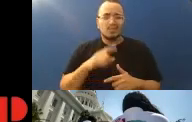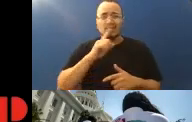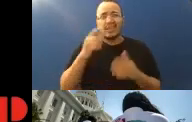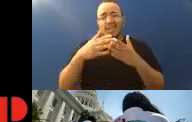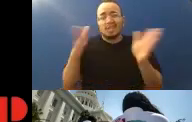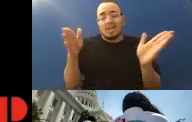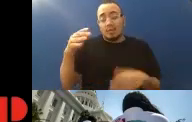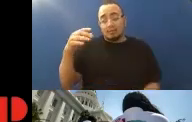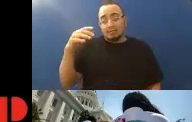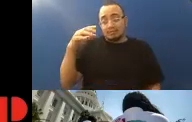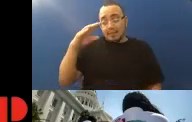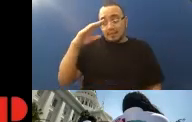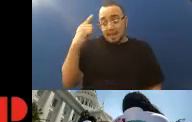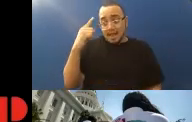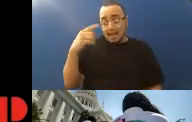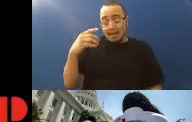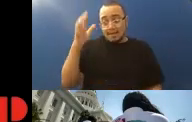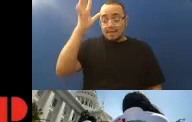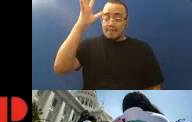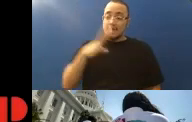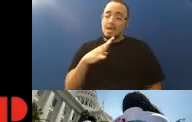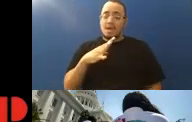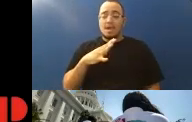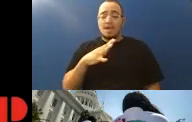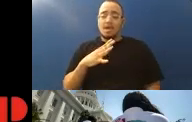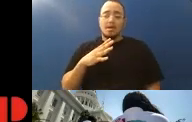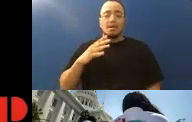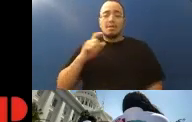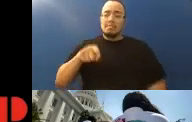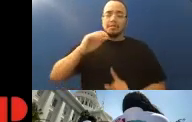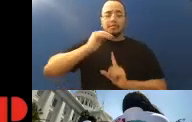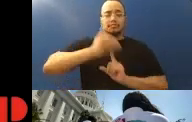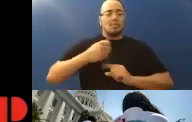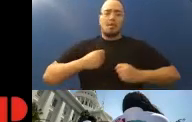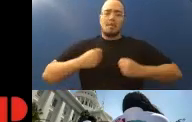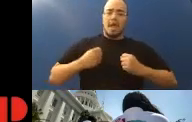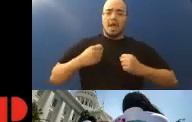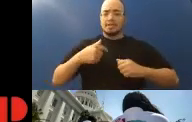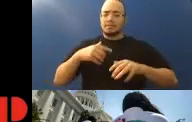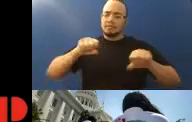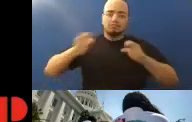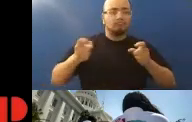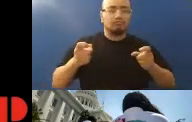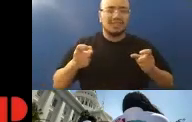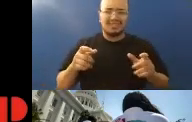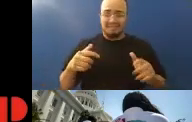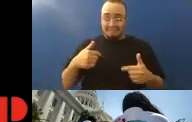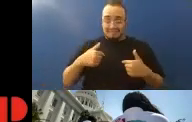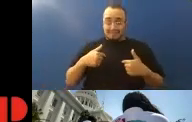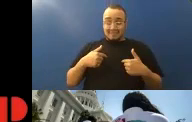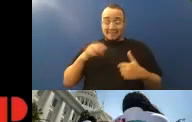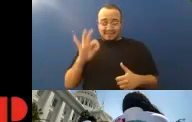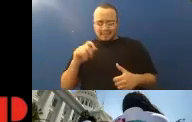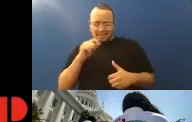are seen as to be very dominant and masculine. And I just do not fit that description of